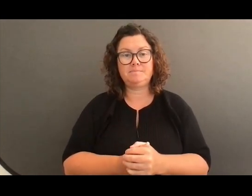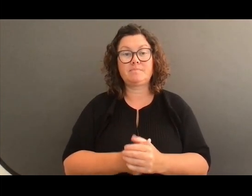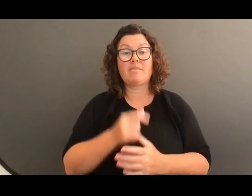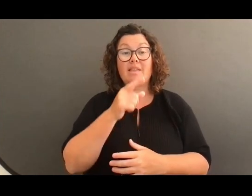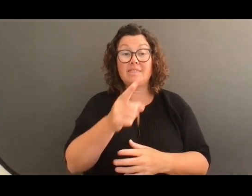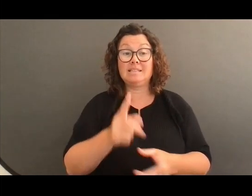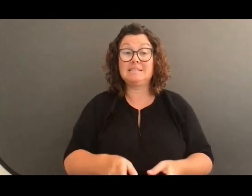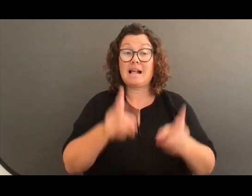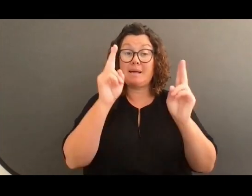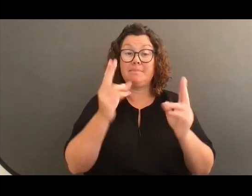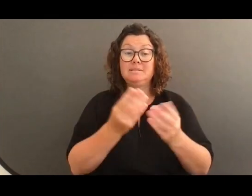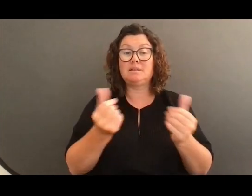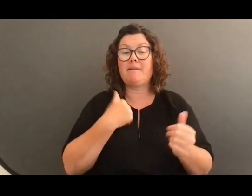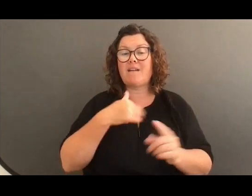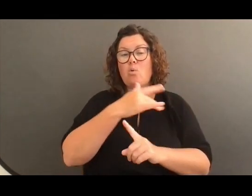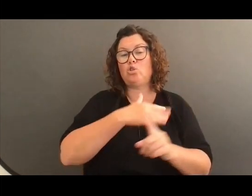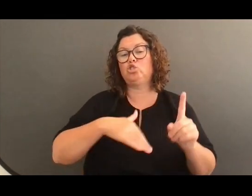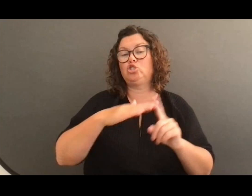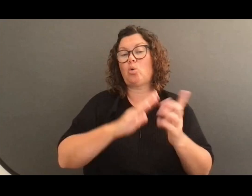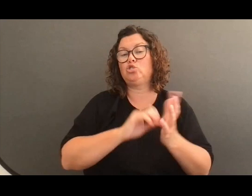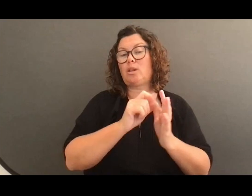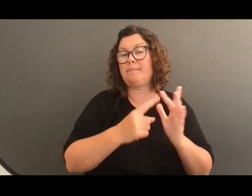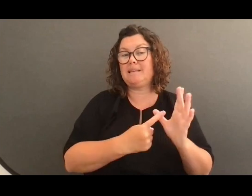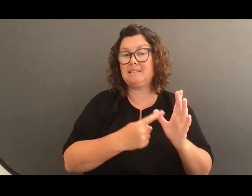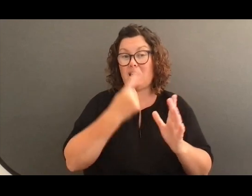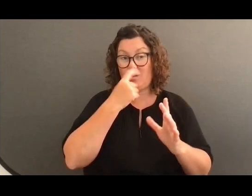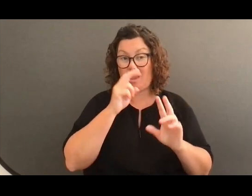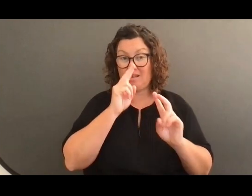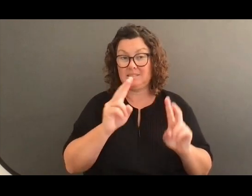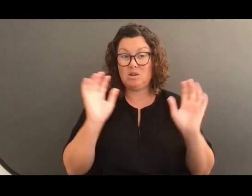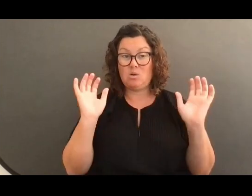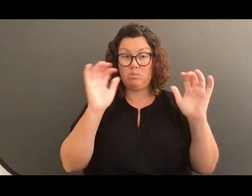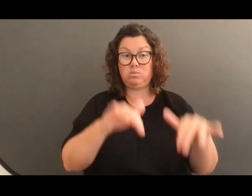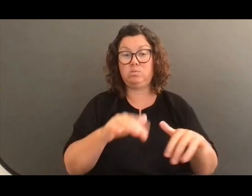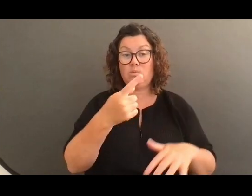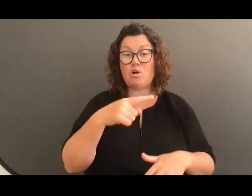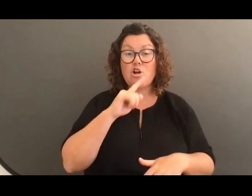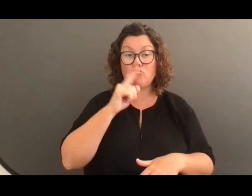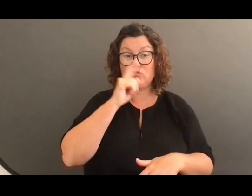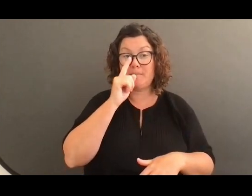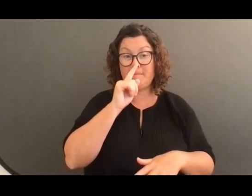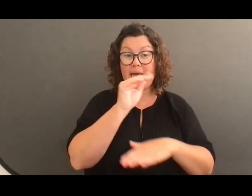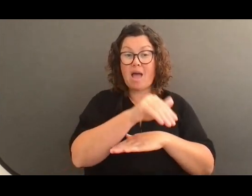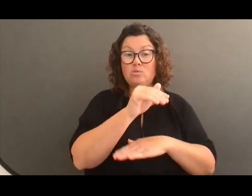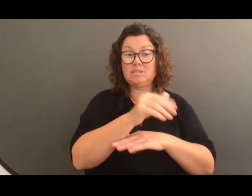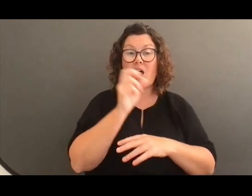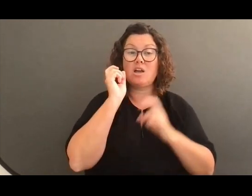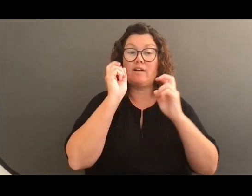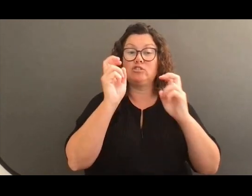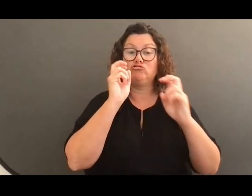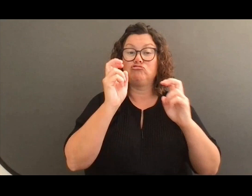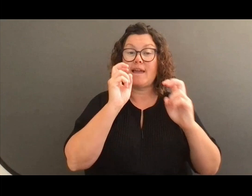the regional showcase. You can see here 100 people outside at the Blaney train station, Rhett, our sponsor from Sims Medal,